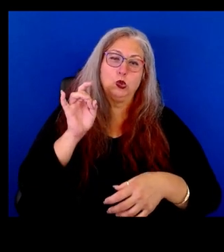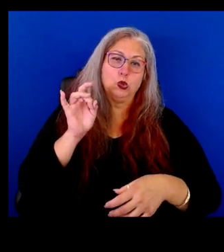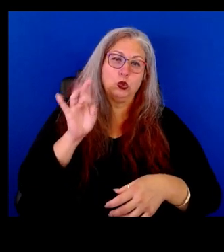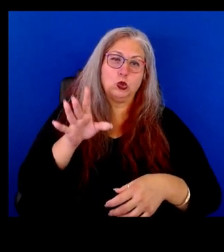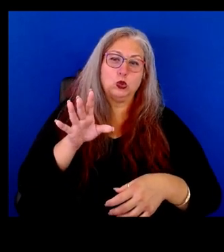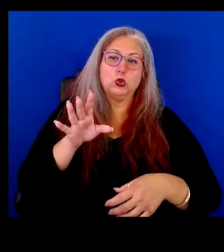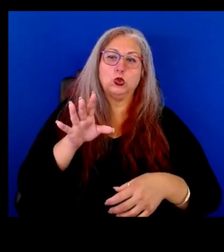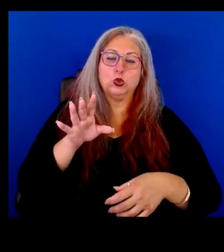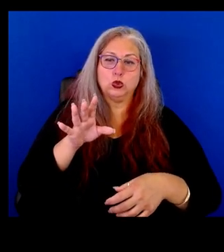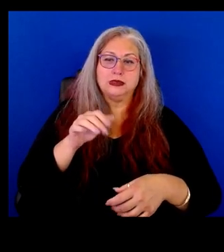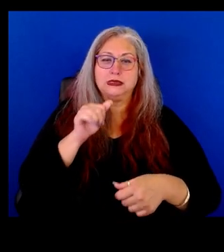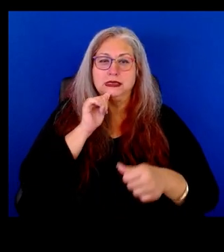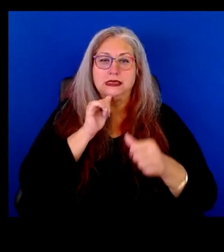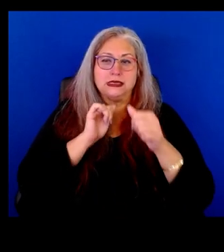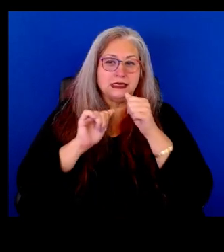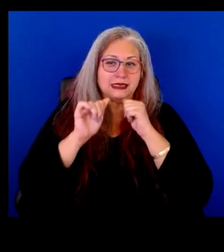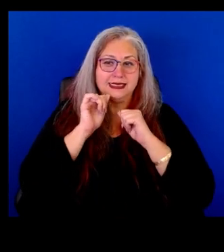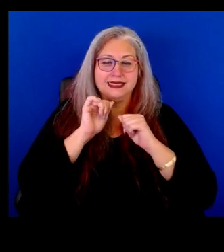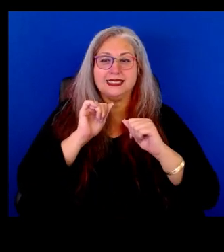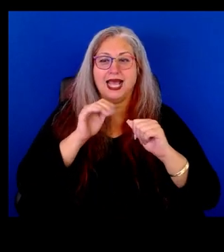excruciating, and